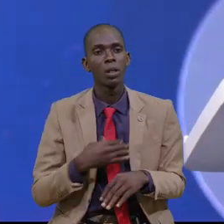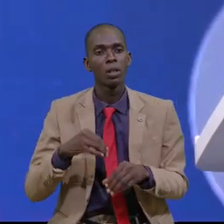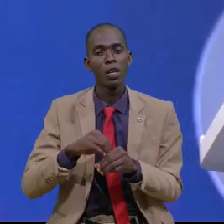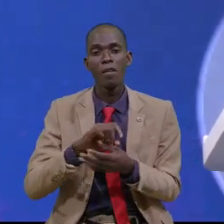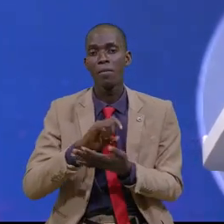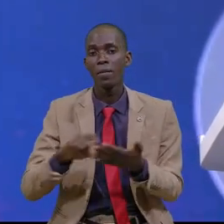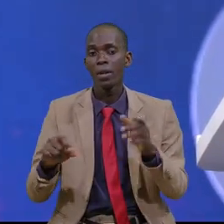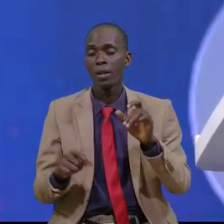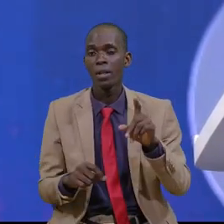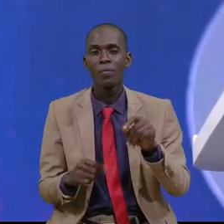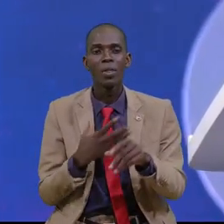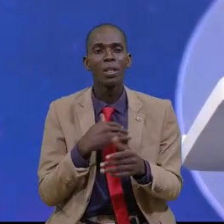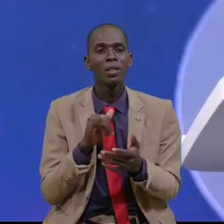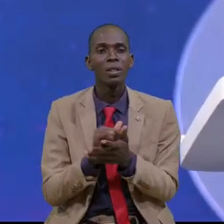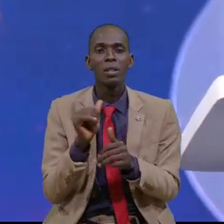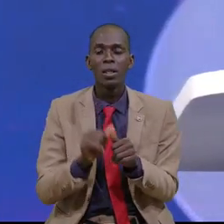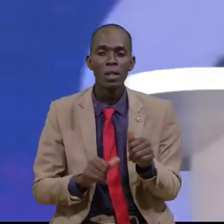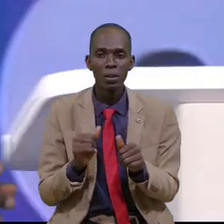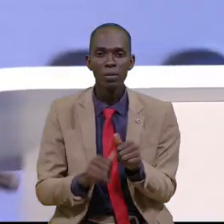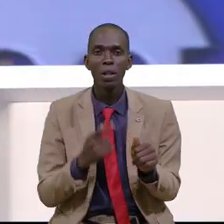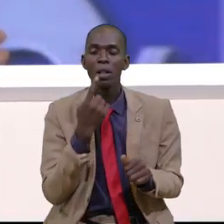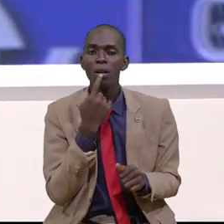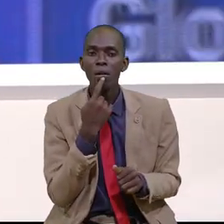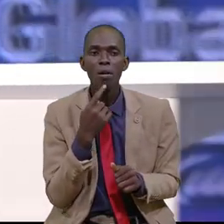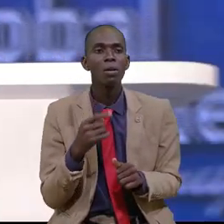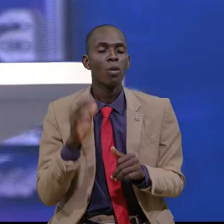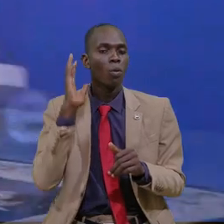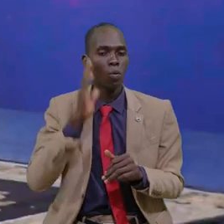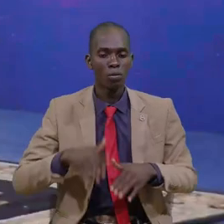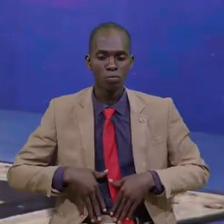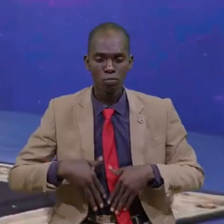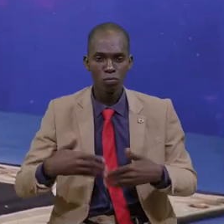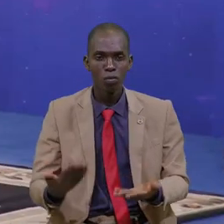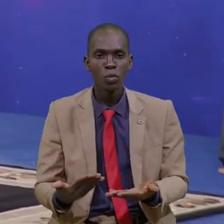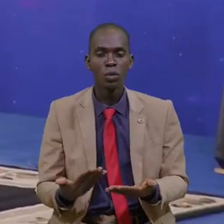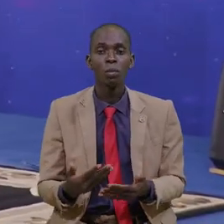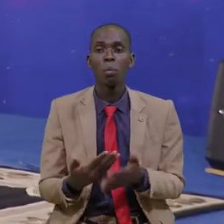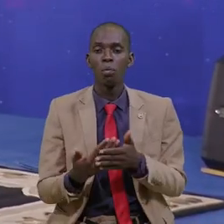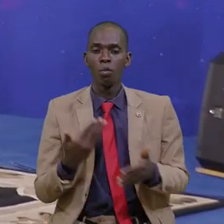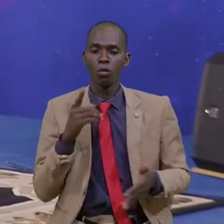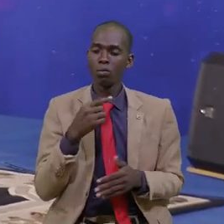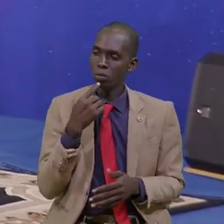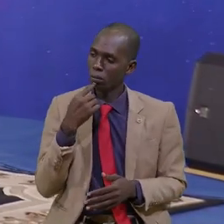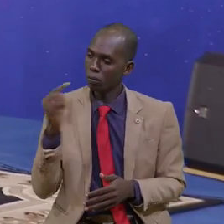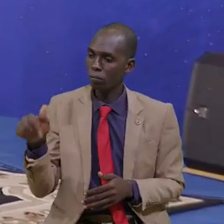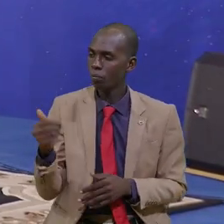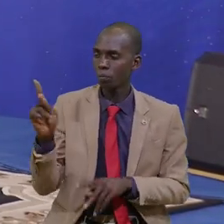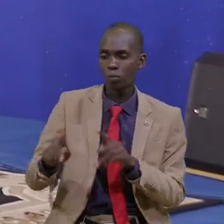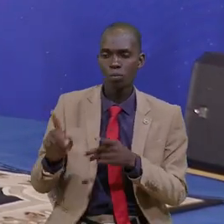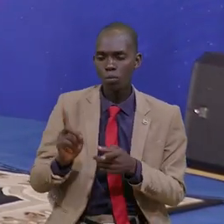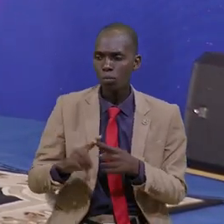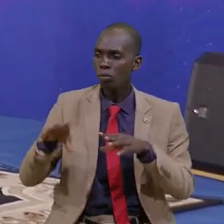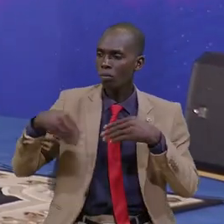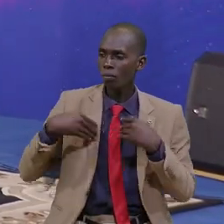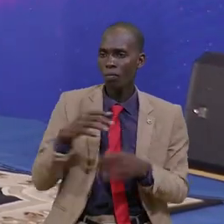that every tongue should confess. Before you tell other people to confess Christ, your own